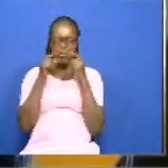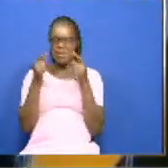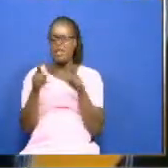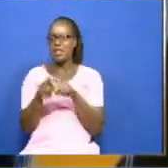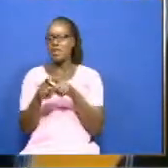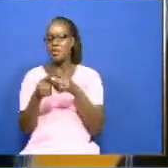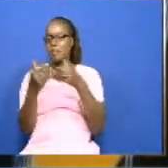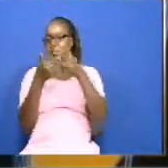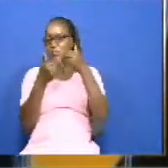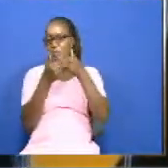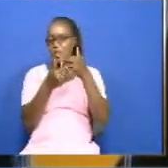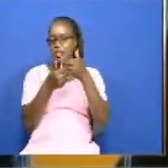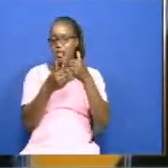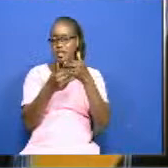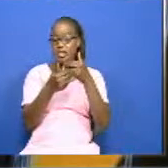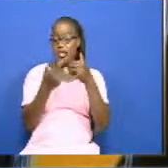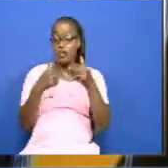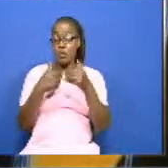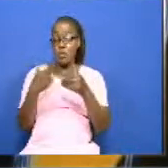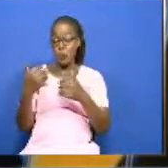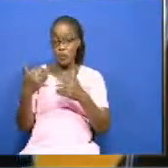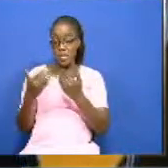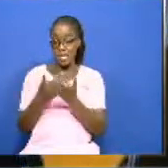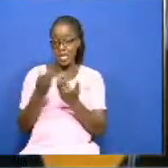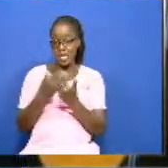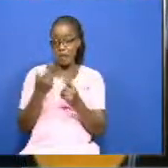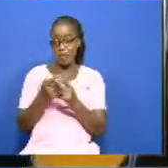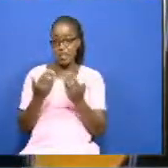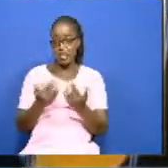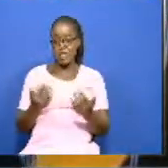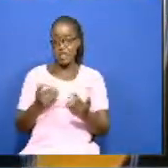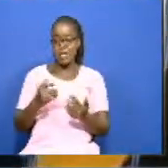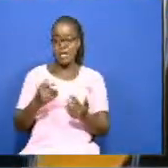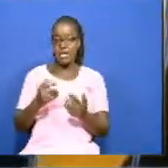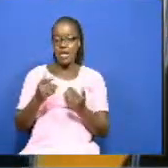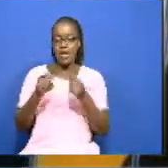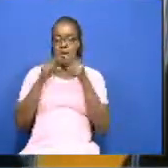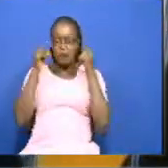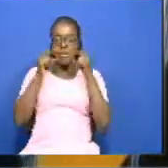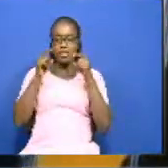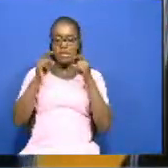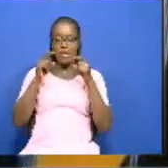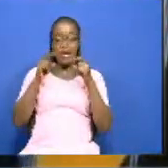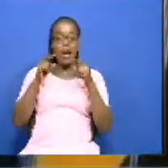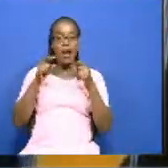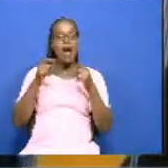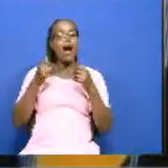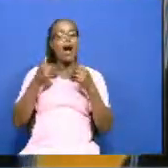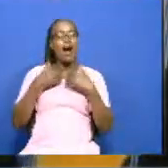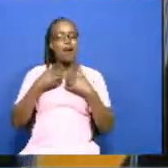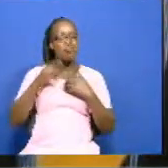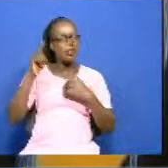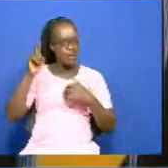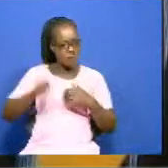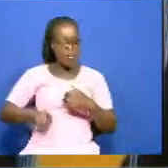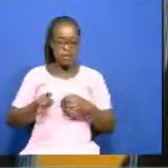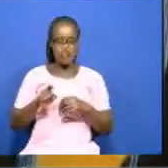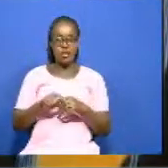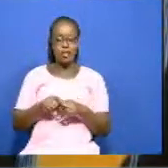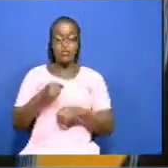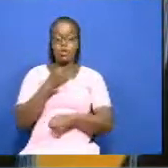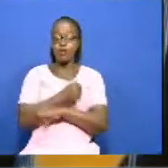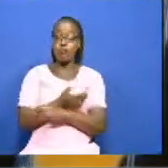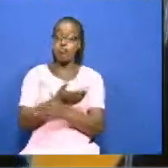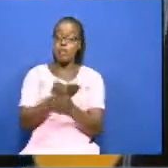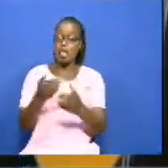We are not being insensitive, but children must wear masks. They must wear masks in school. And